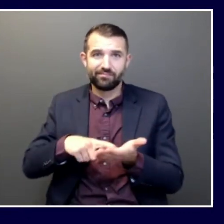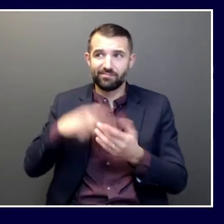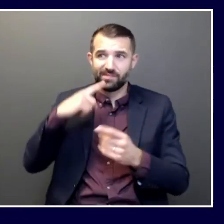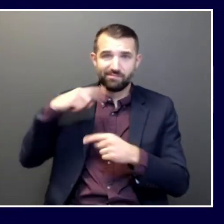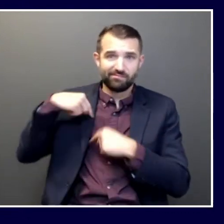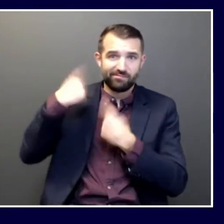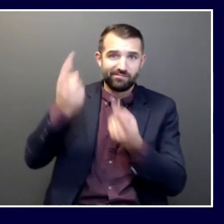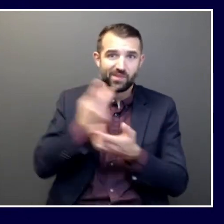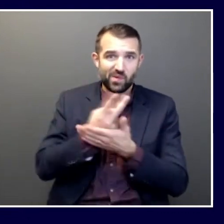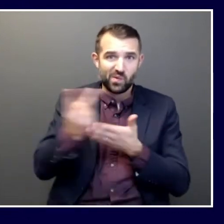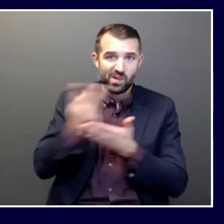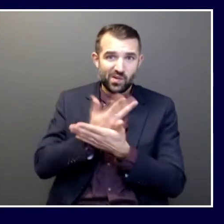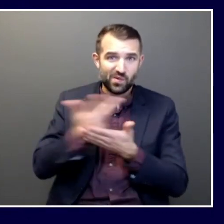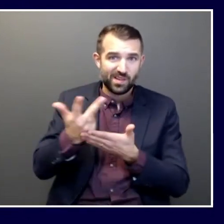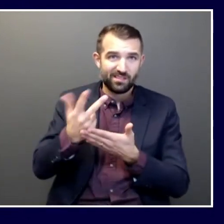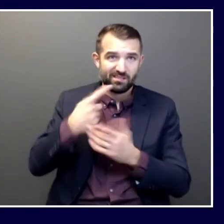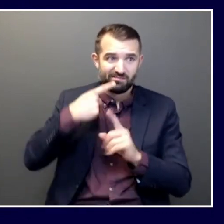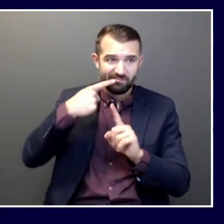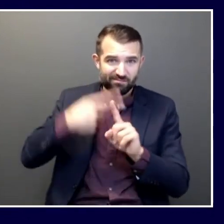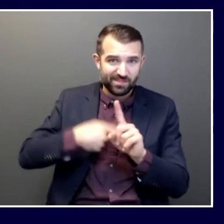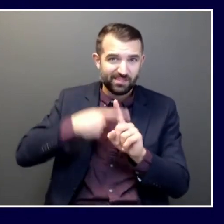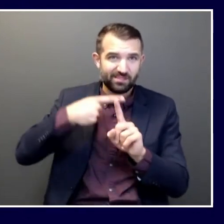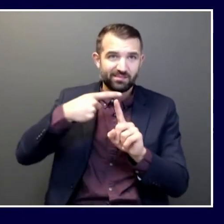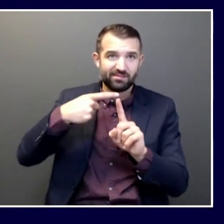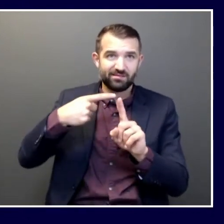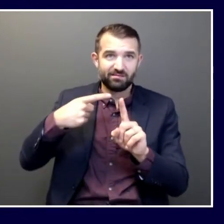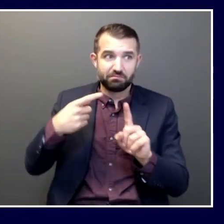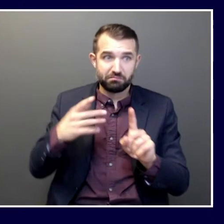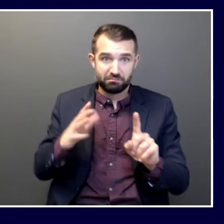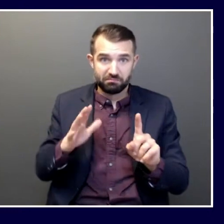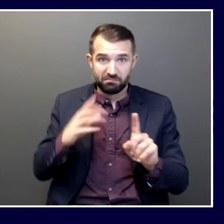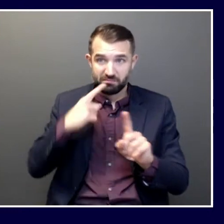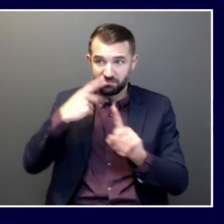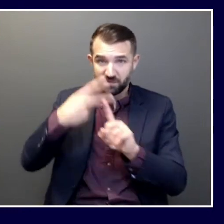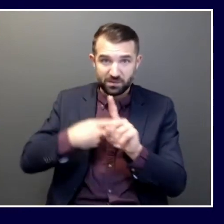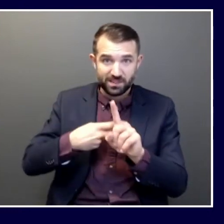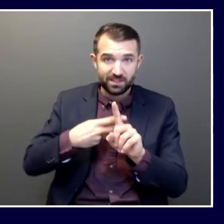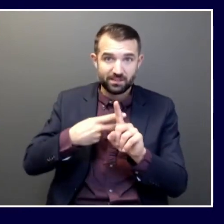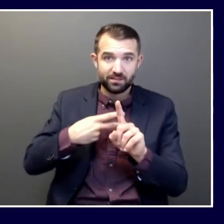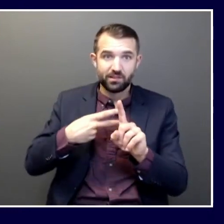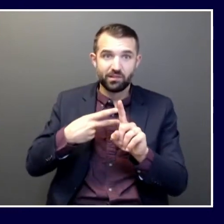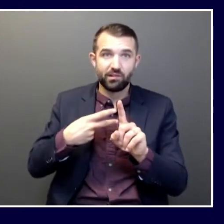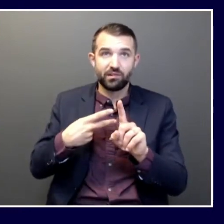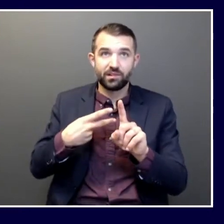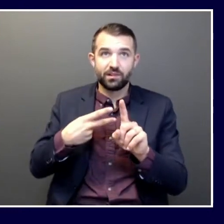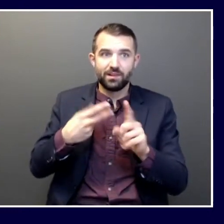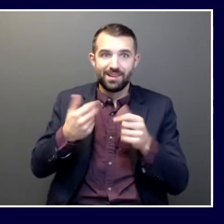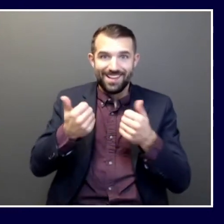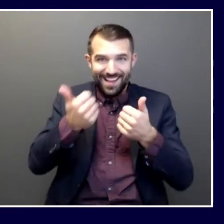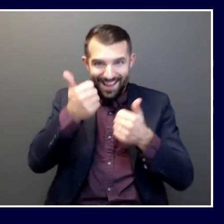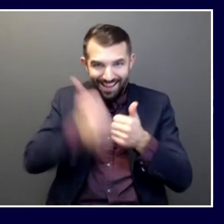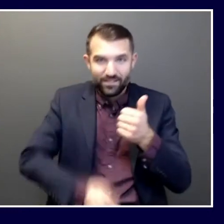months, without fail, 100%, every single doctor,